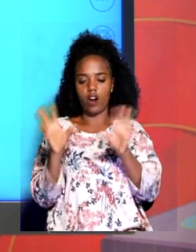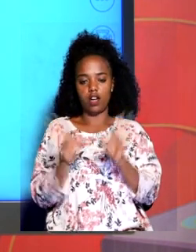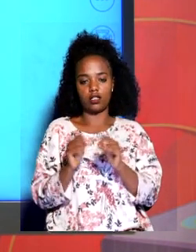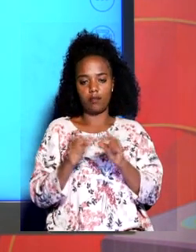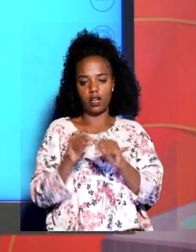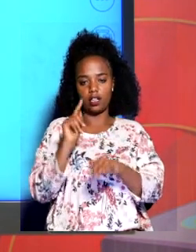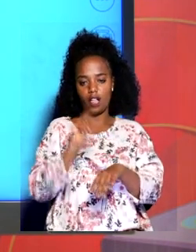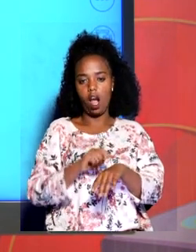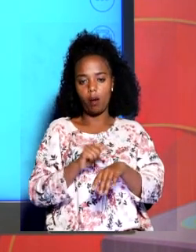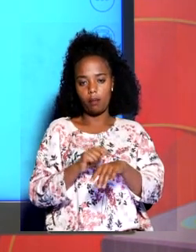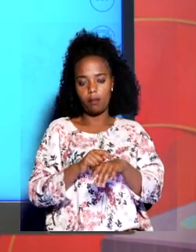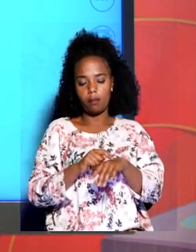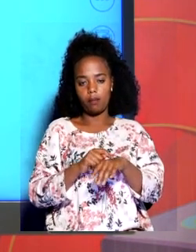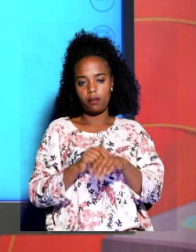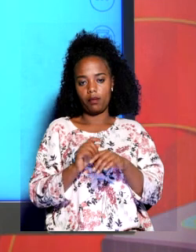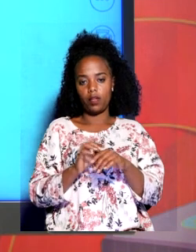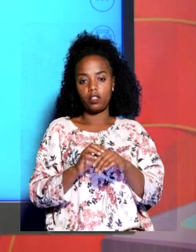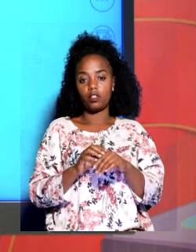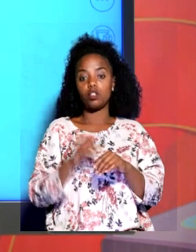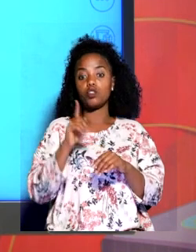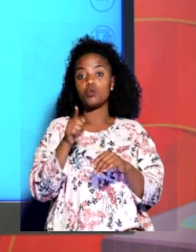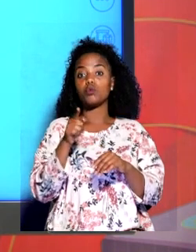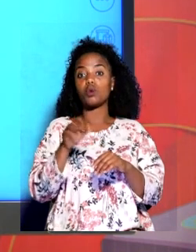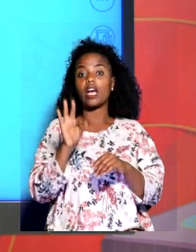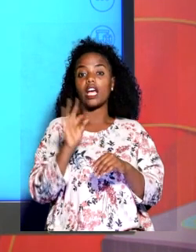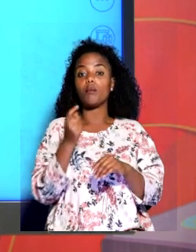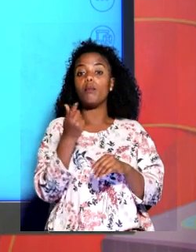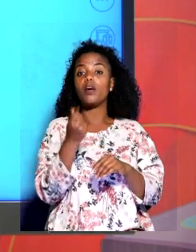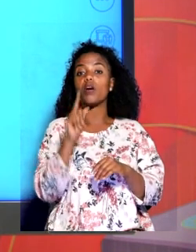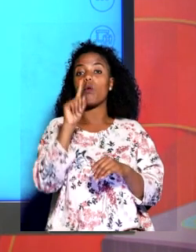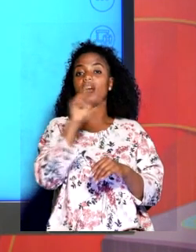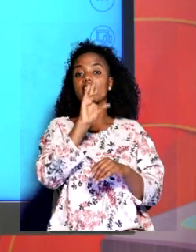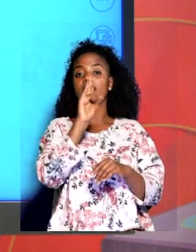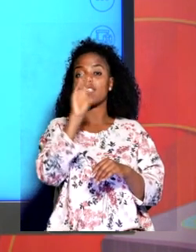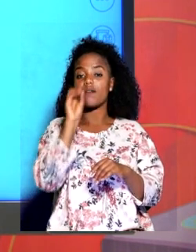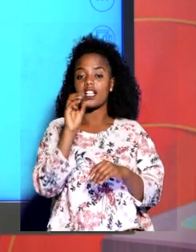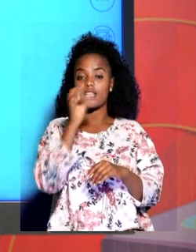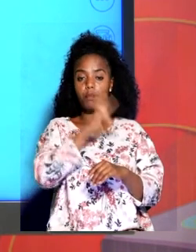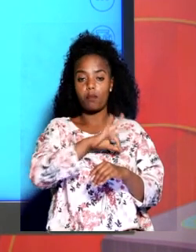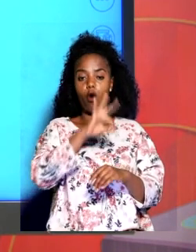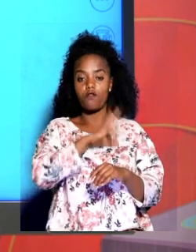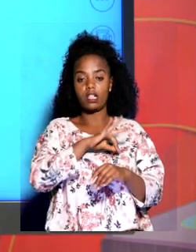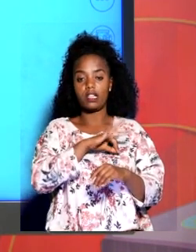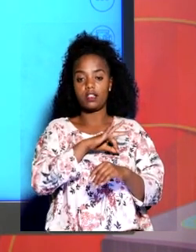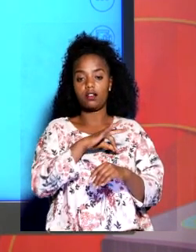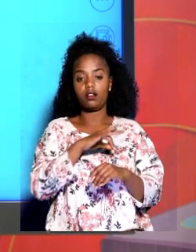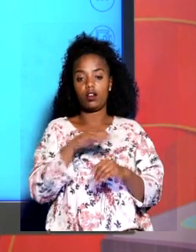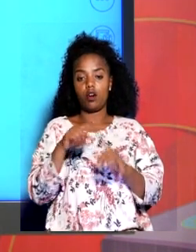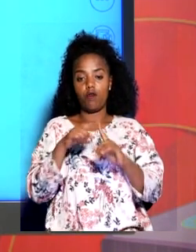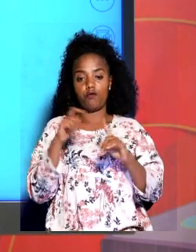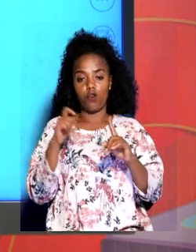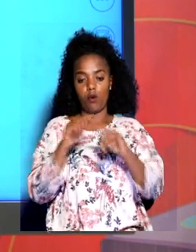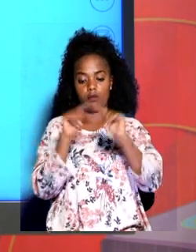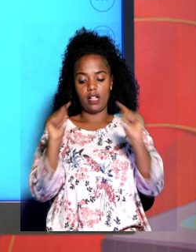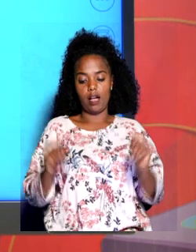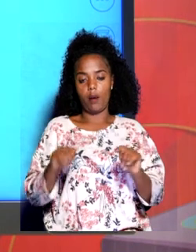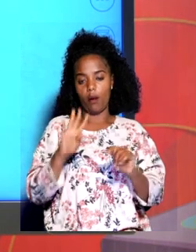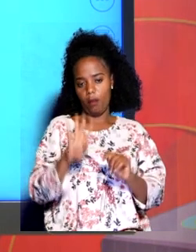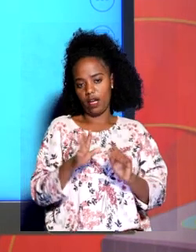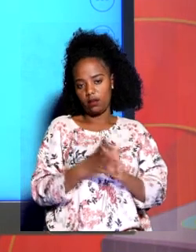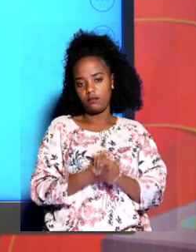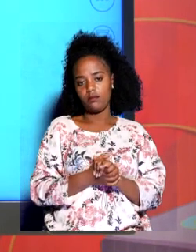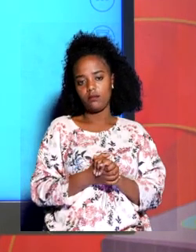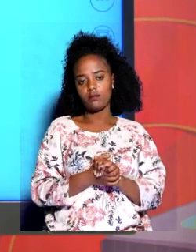assembling time. So you get birr 170 of profit from table B.